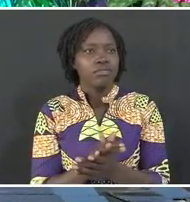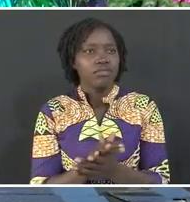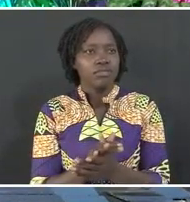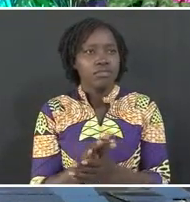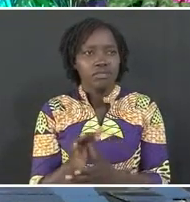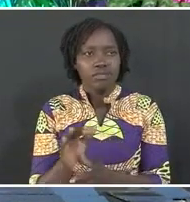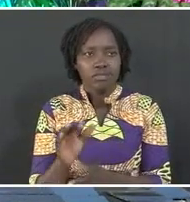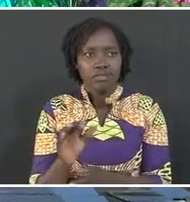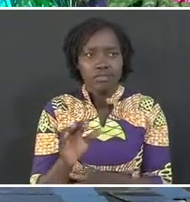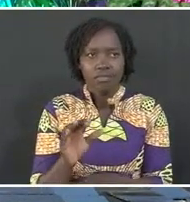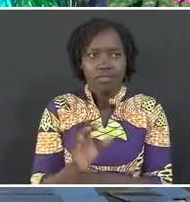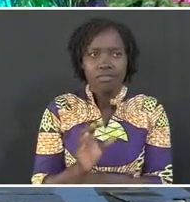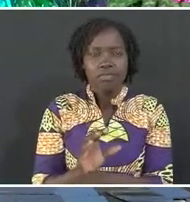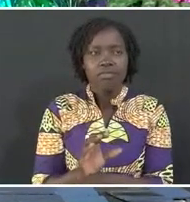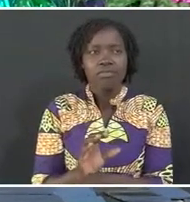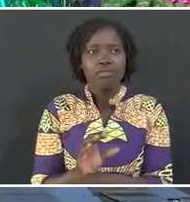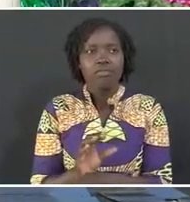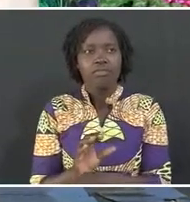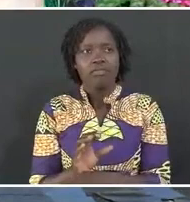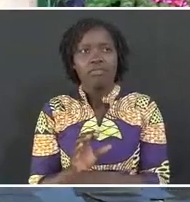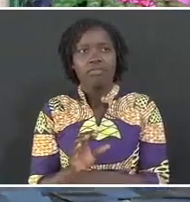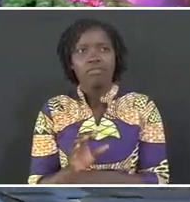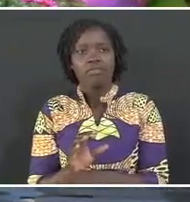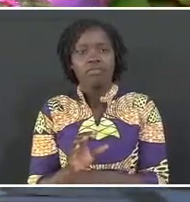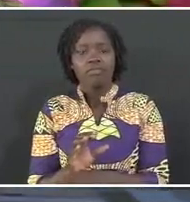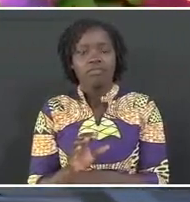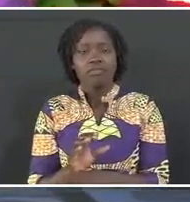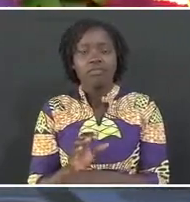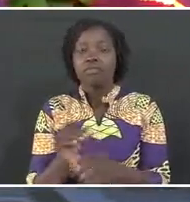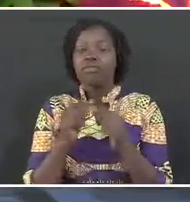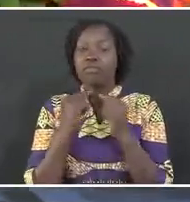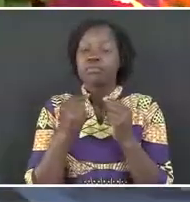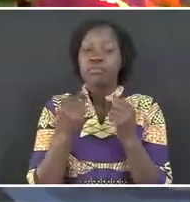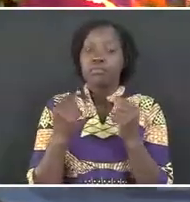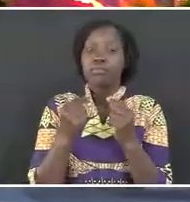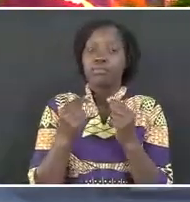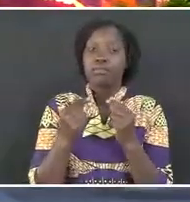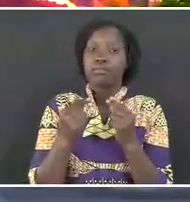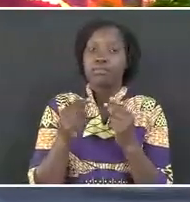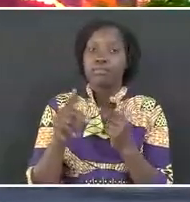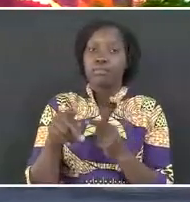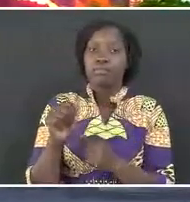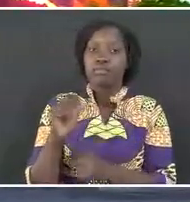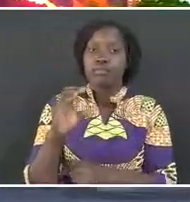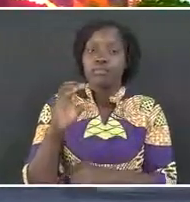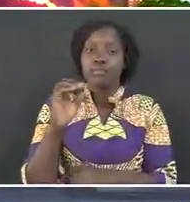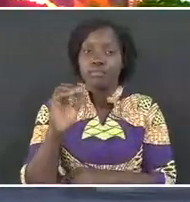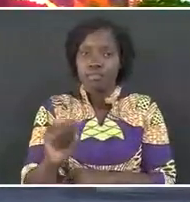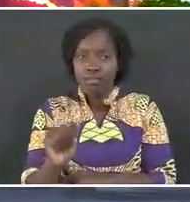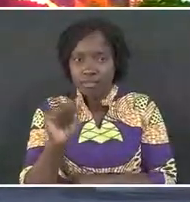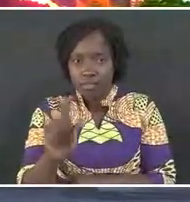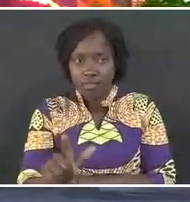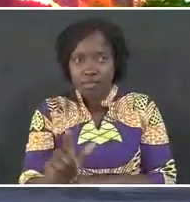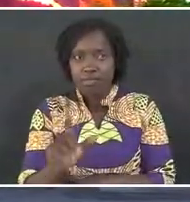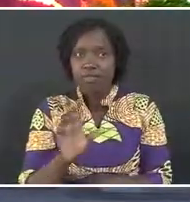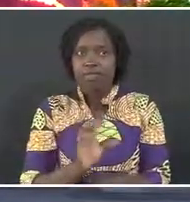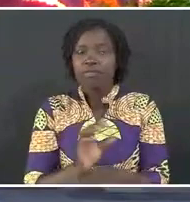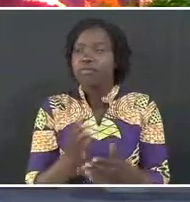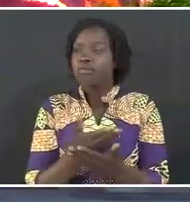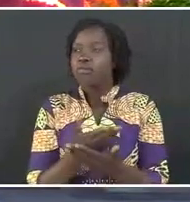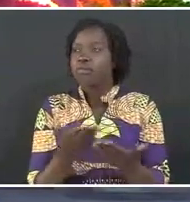us. I'm sure Pastor Salash and Pastor Pascal are shocked that this church is this